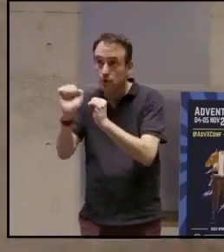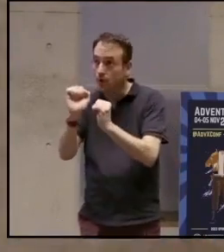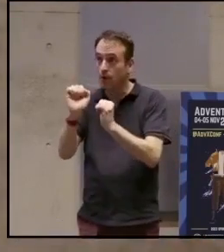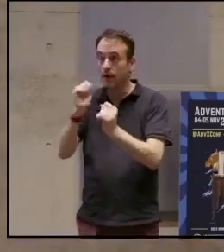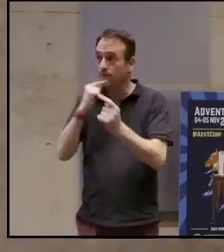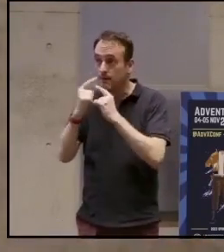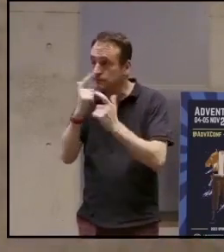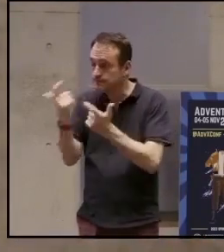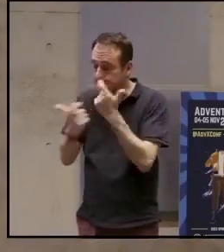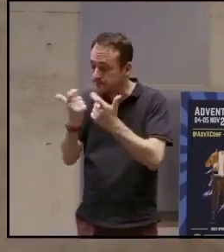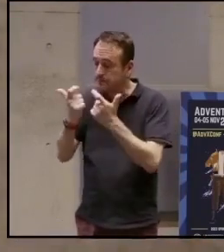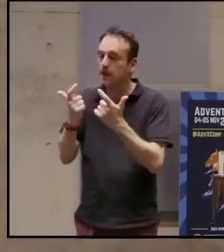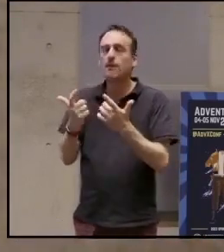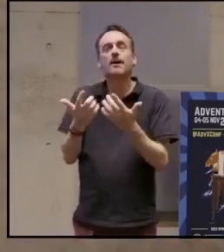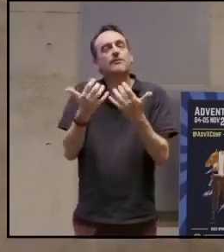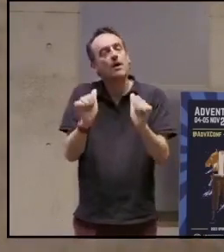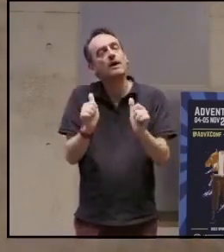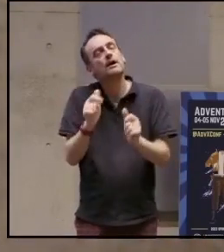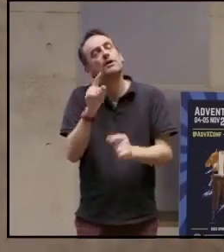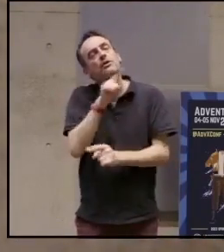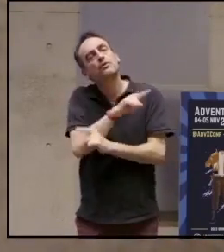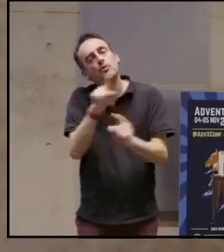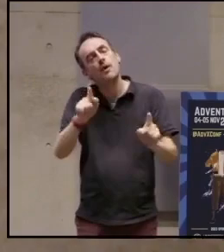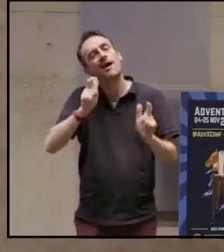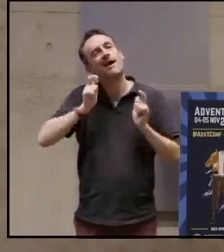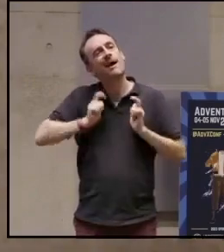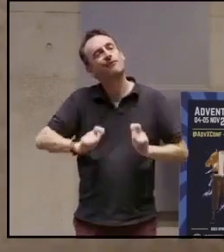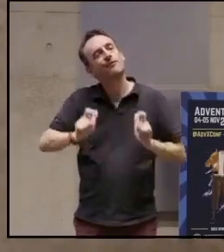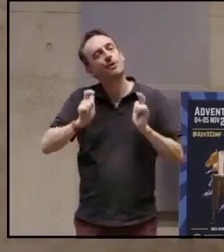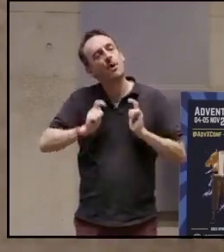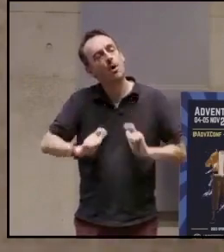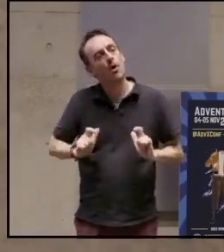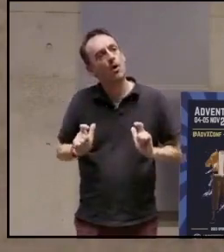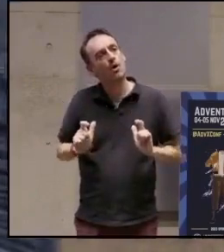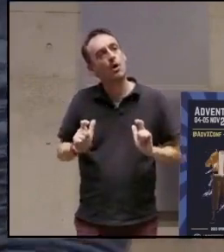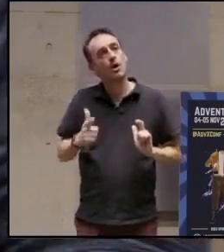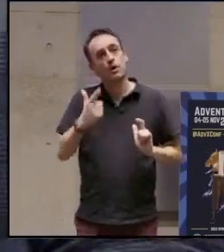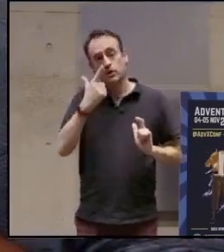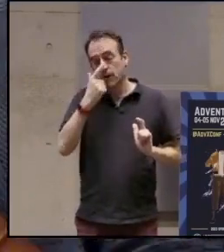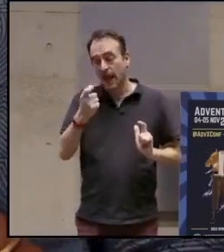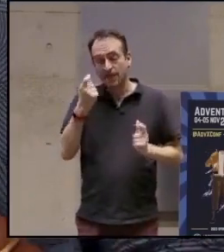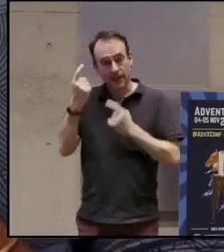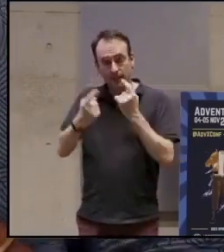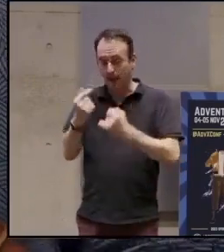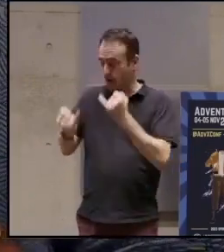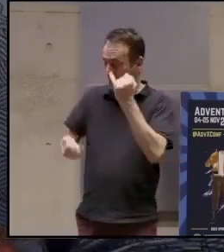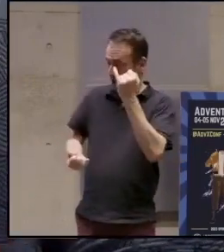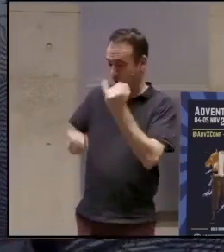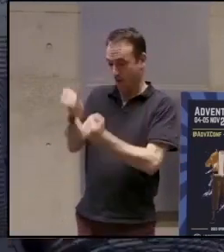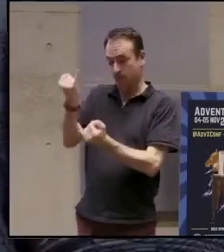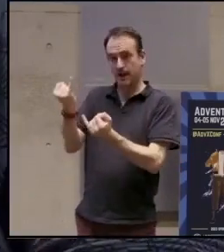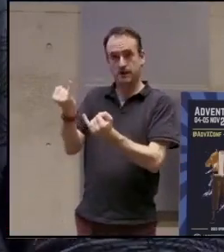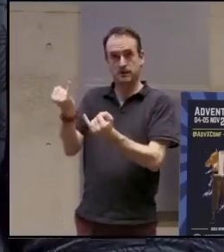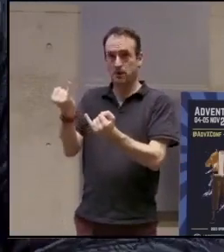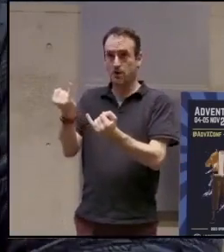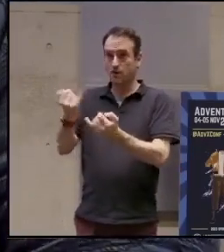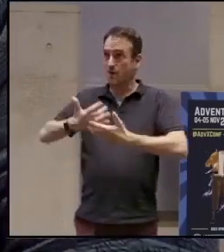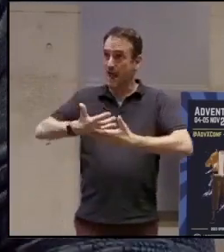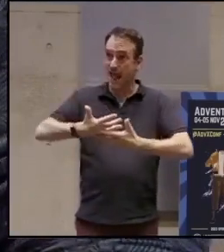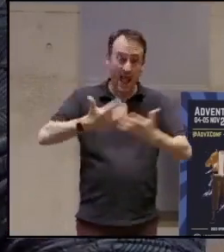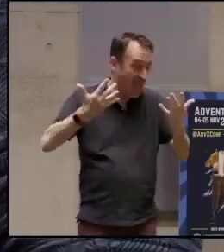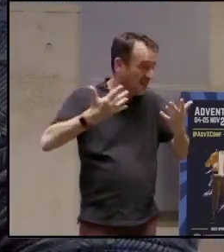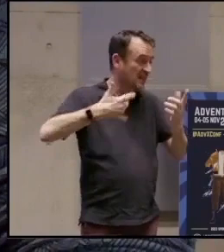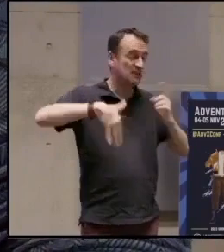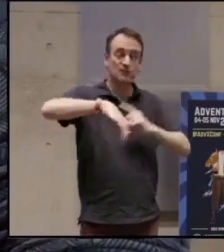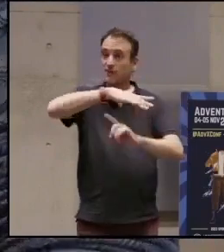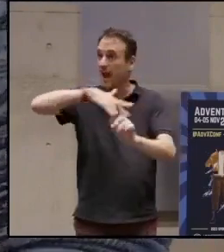too. If you are comfortable, you can of course focus on conflict nuggets from whatever part of whatever society you think it's